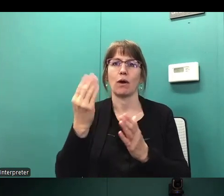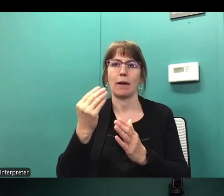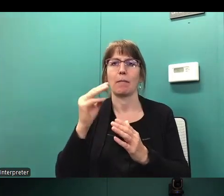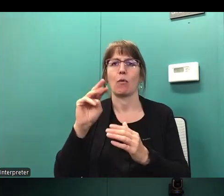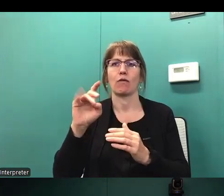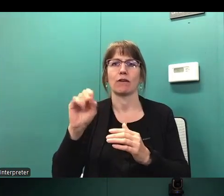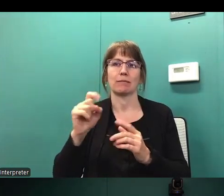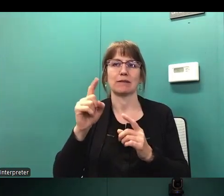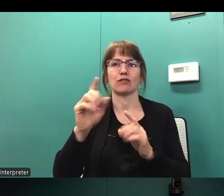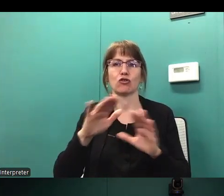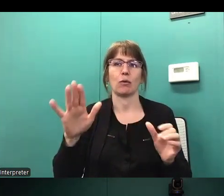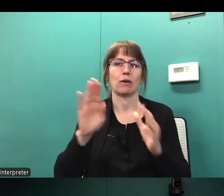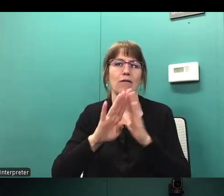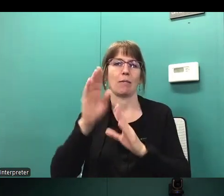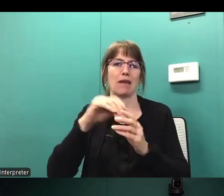can see, like, by